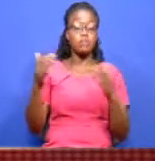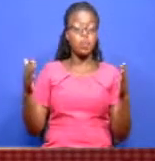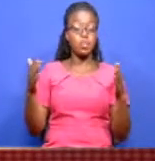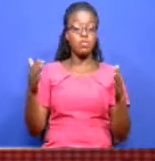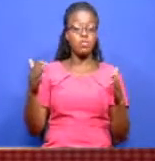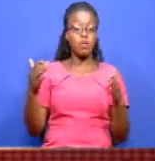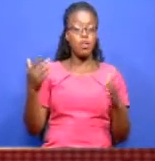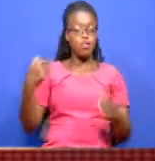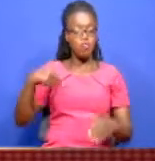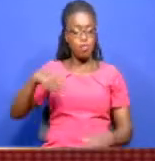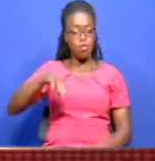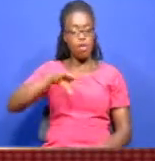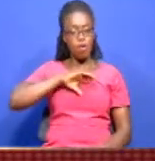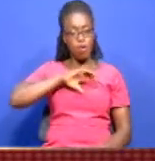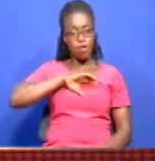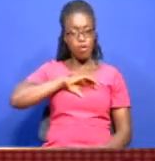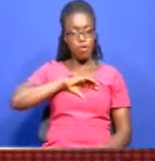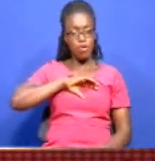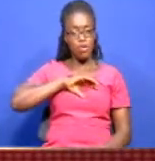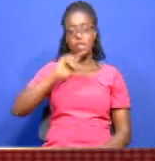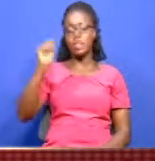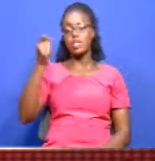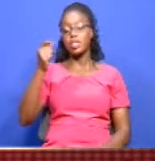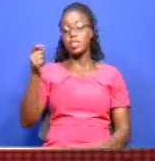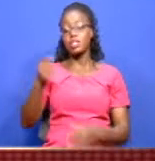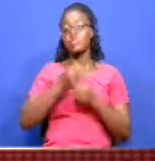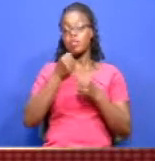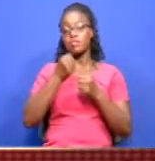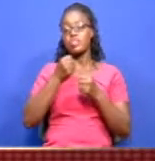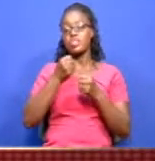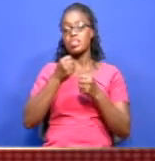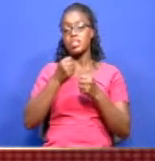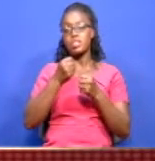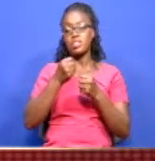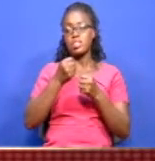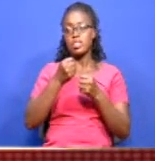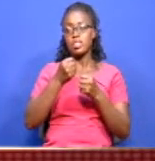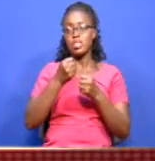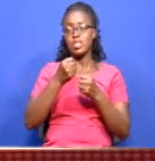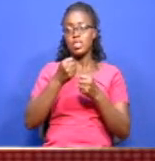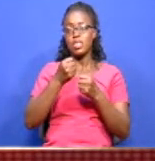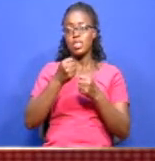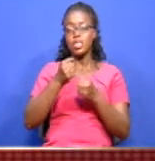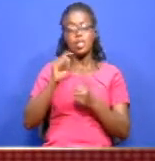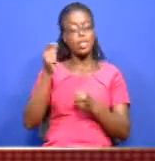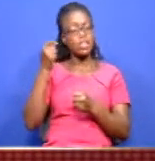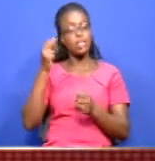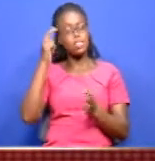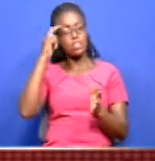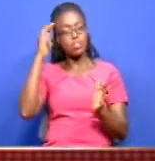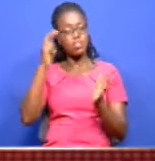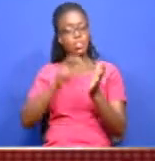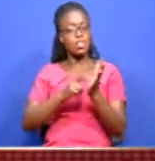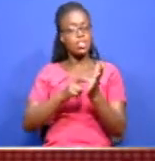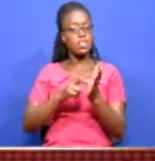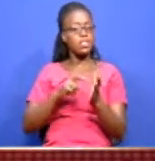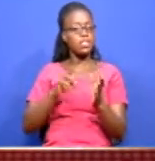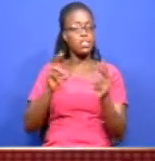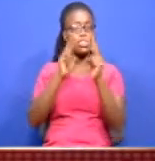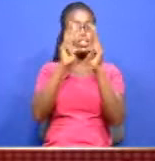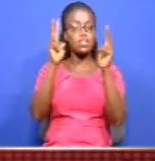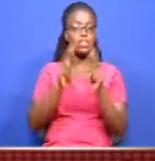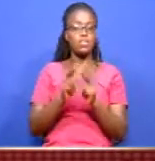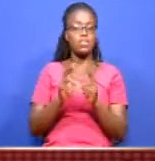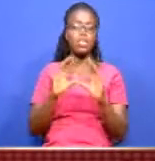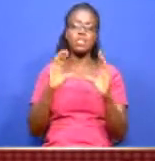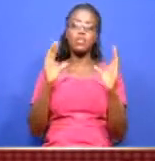own, and it shows the confidence with which we are being recognized internationally and in the